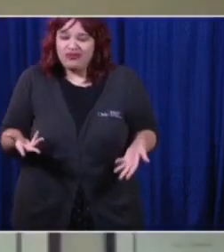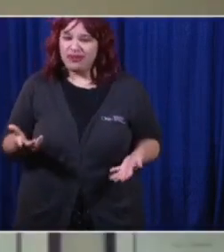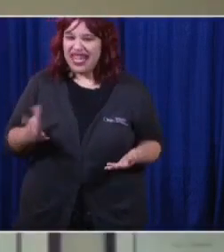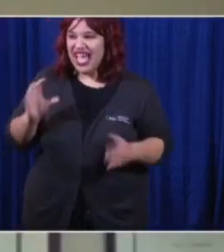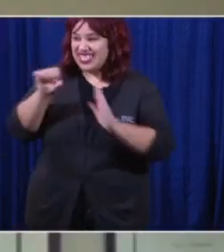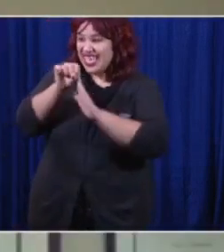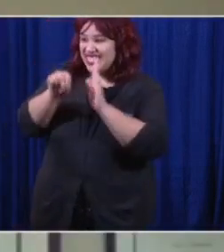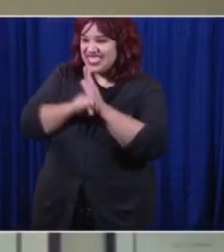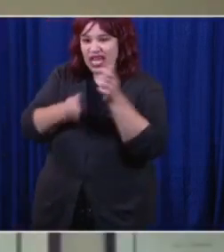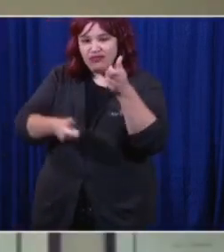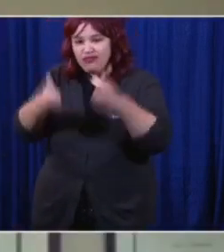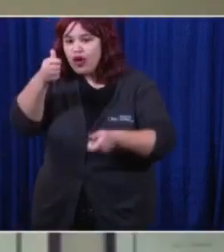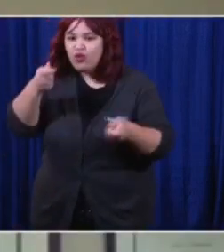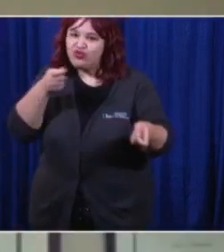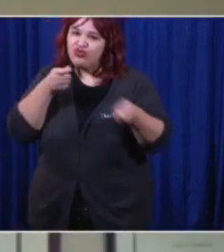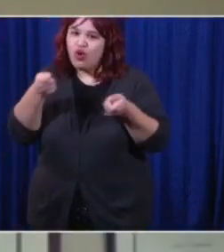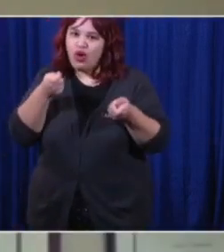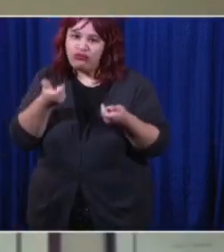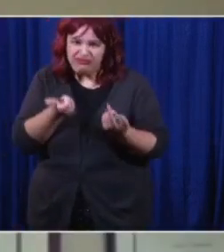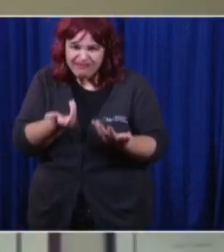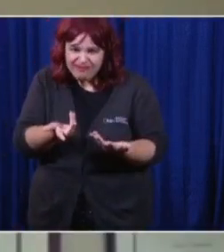Rhonda, do you have thoughts on that?